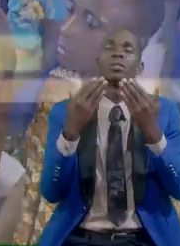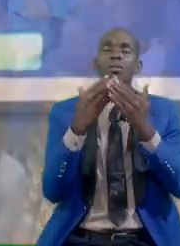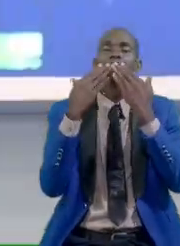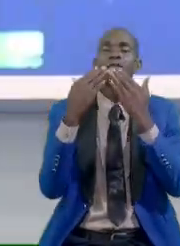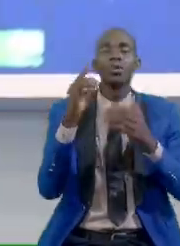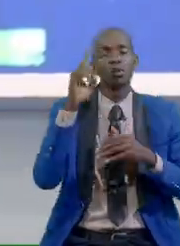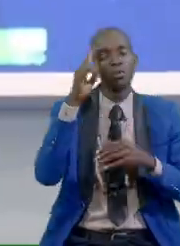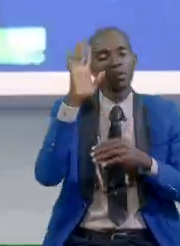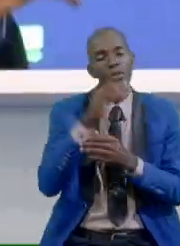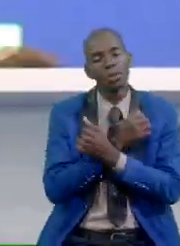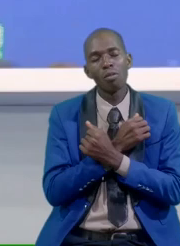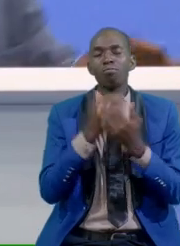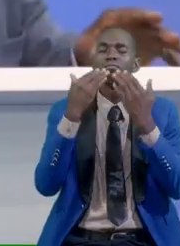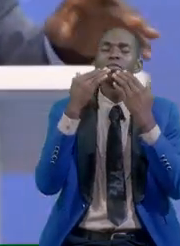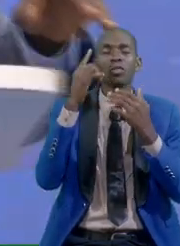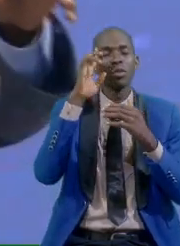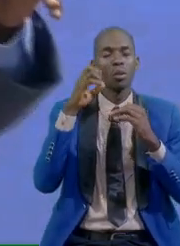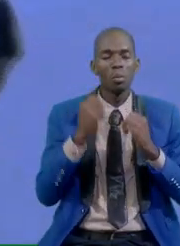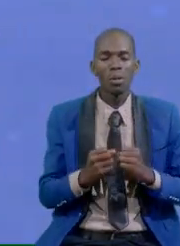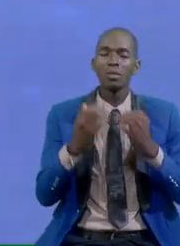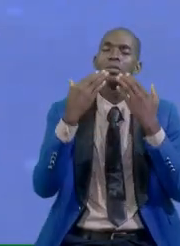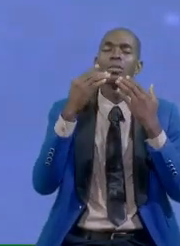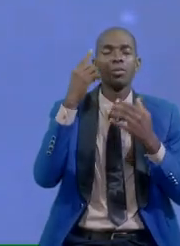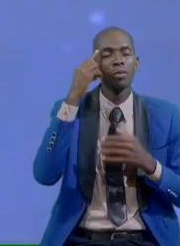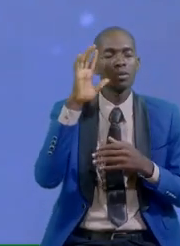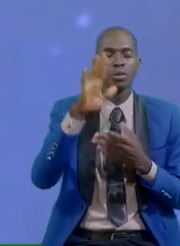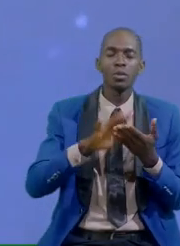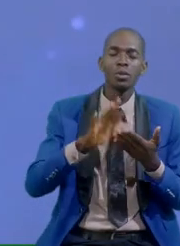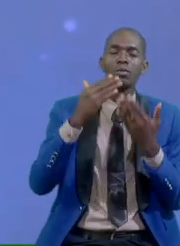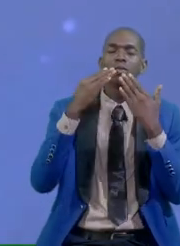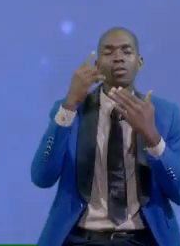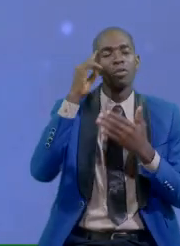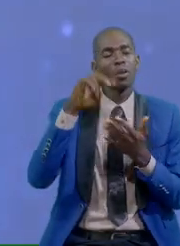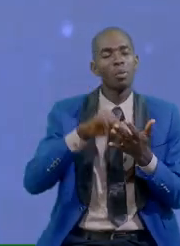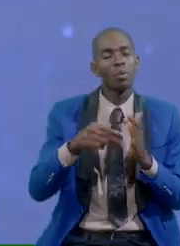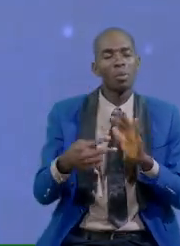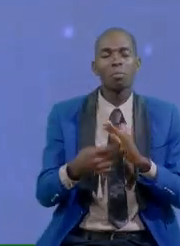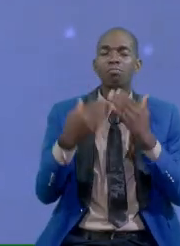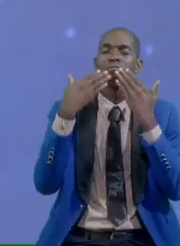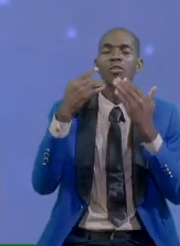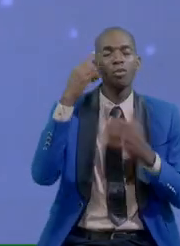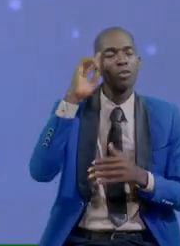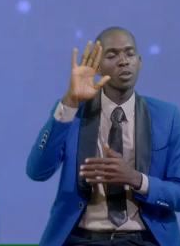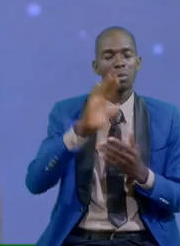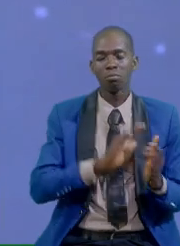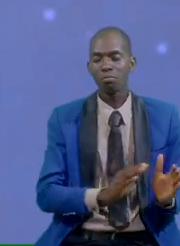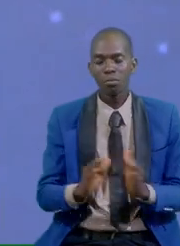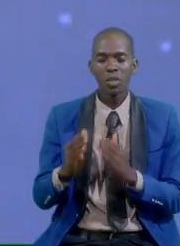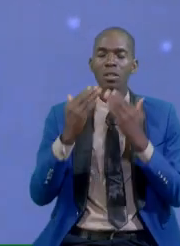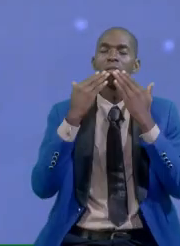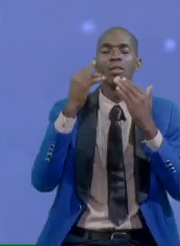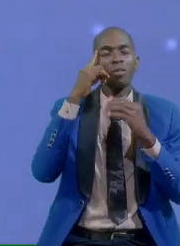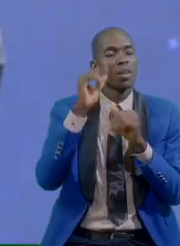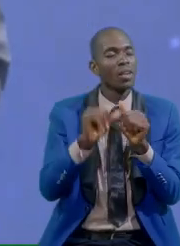love. Thank you for your power. Thank you for your glory. Thank you for your purpose. Thank you for your plan. Thank you for everything you are going to